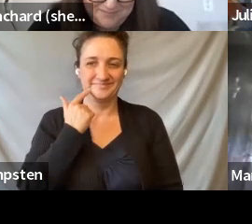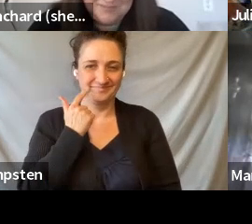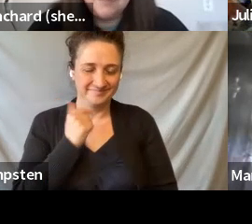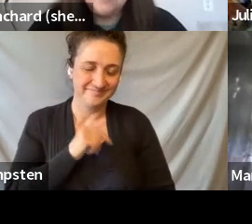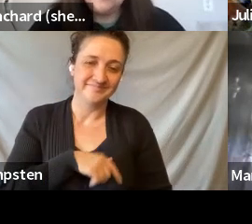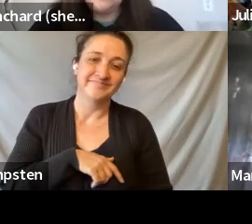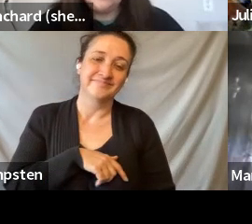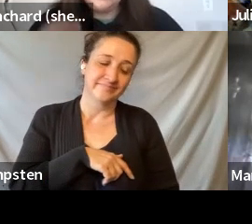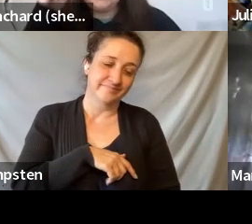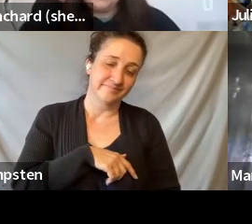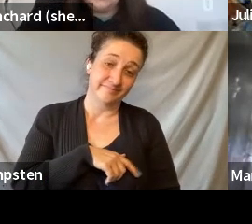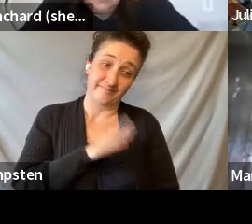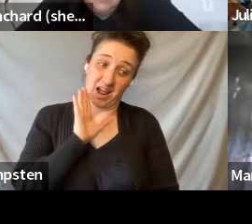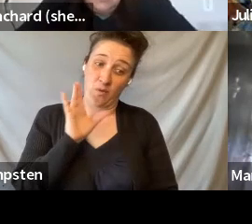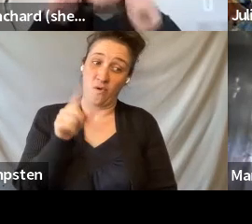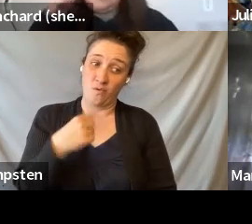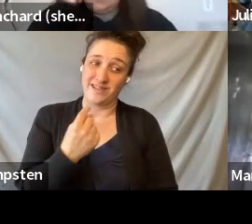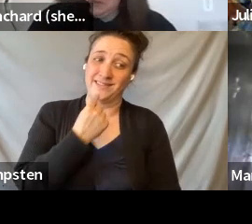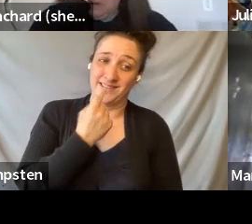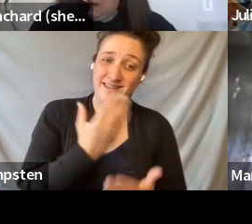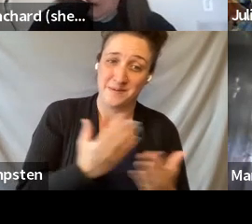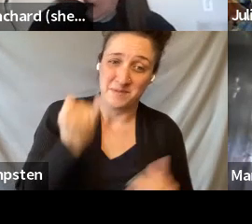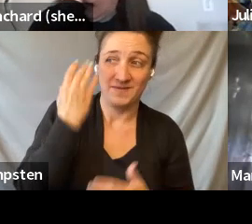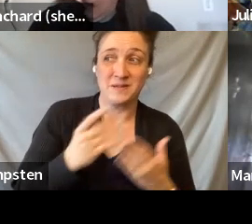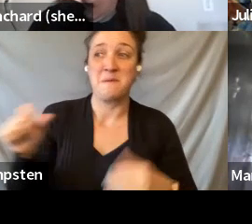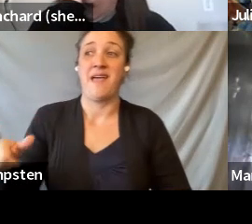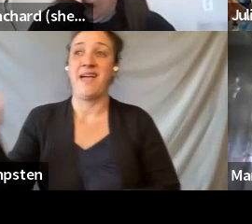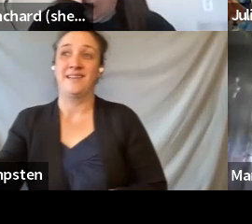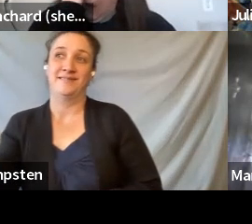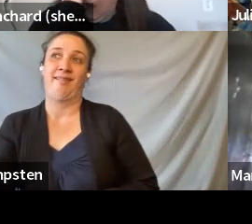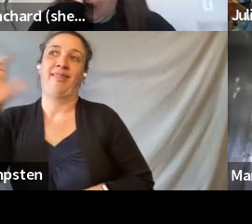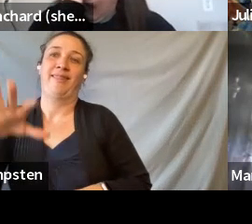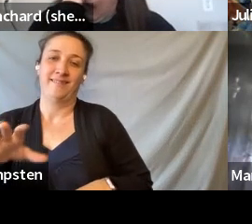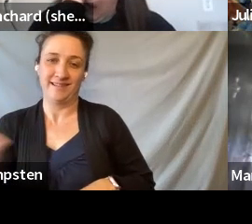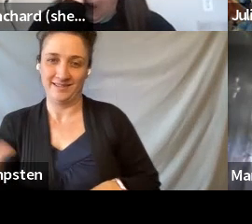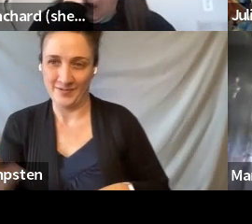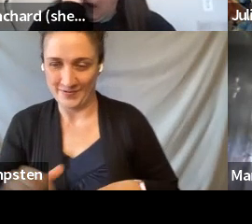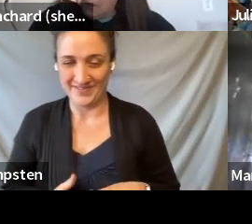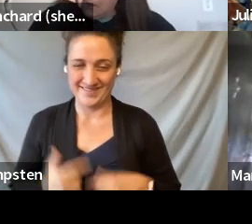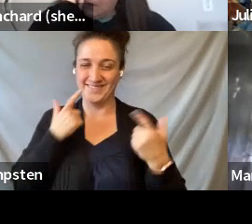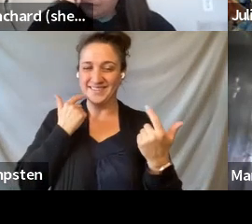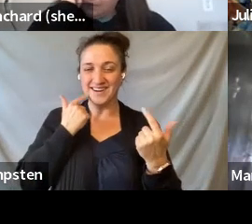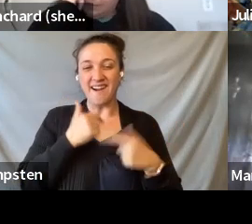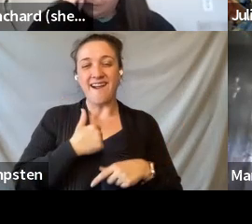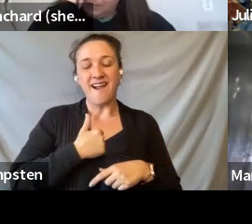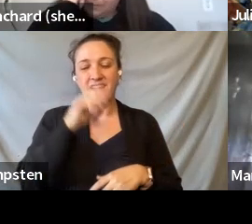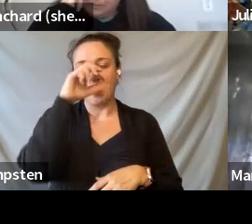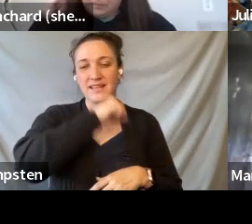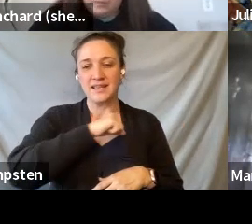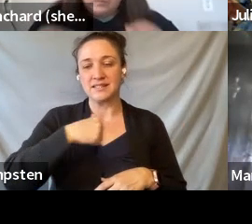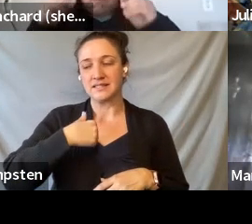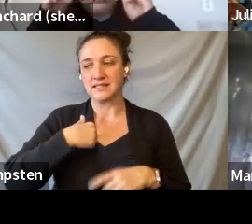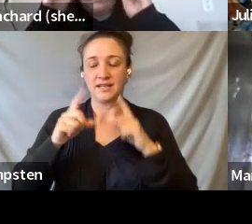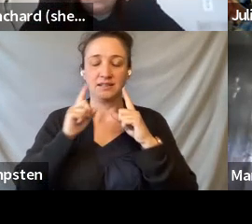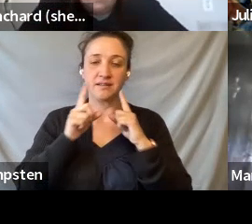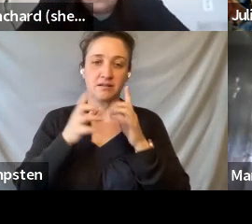I'll only say something if somebody else chimes in as well. Um, I guess I talk so much because this is